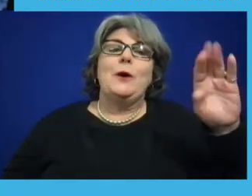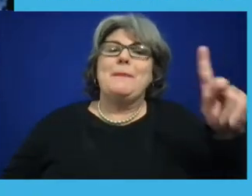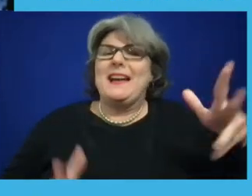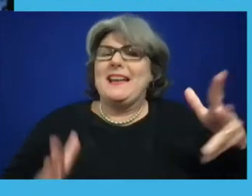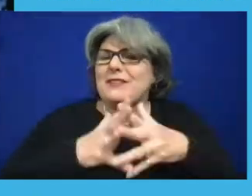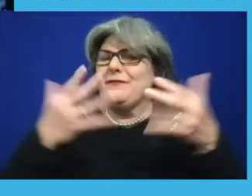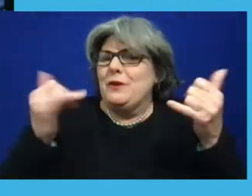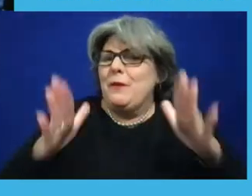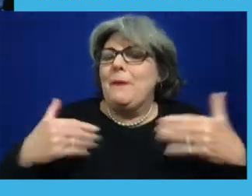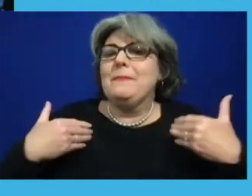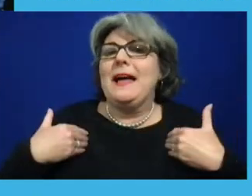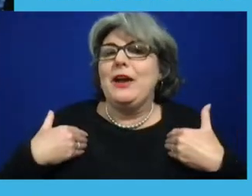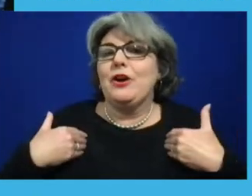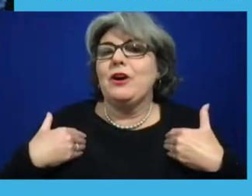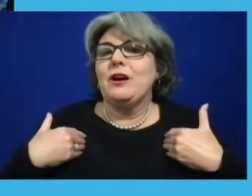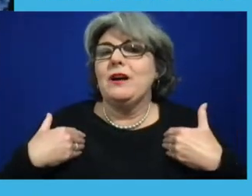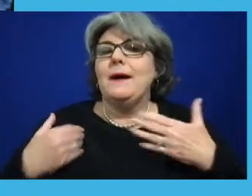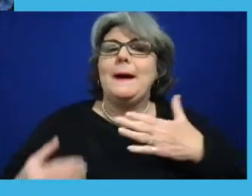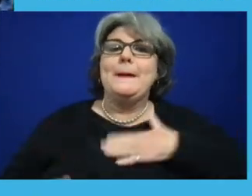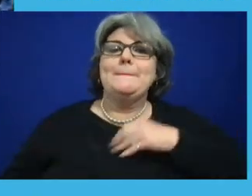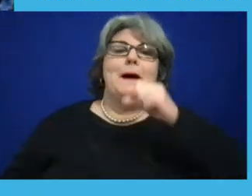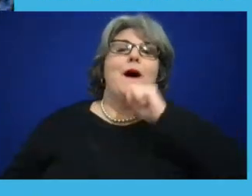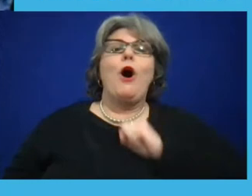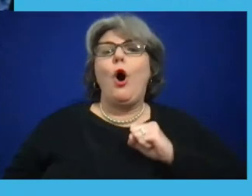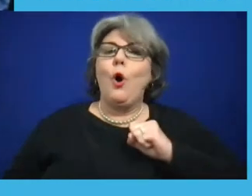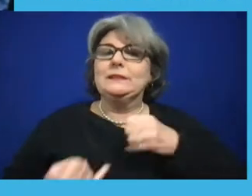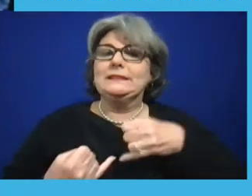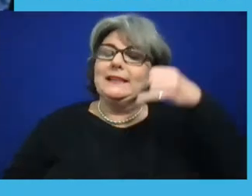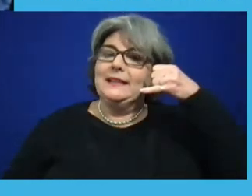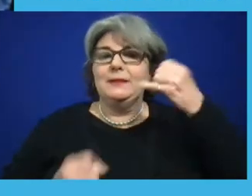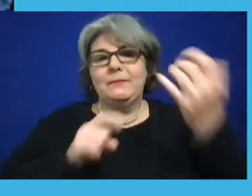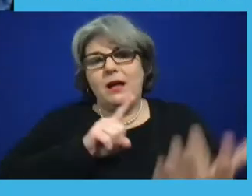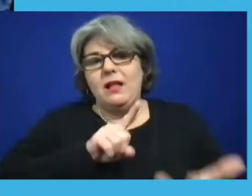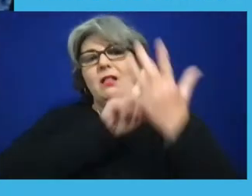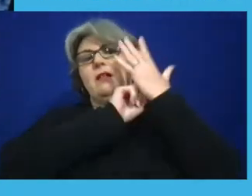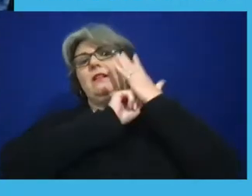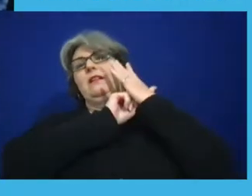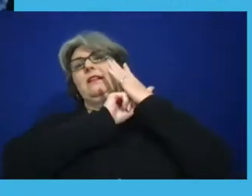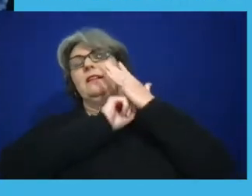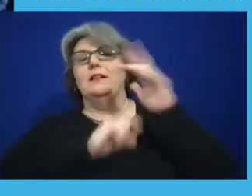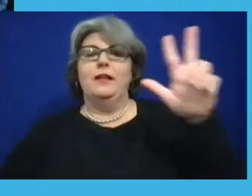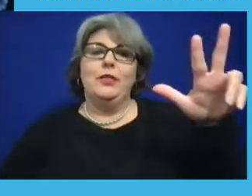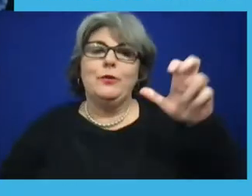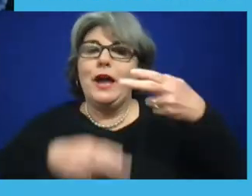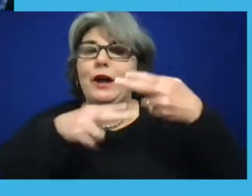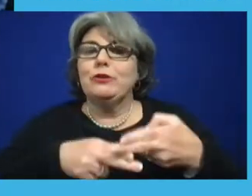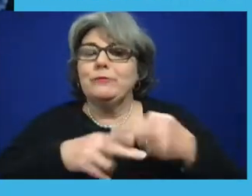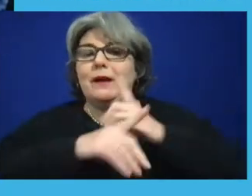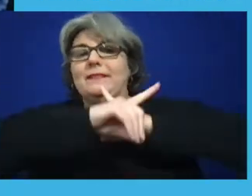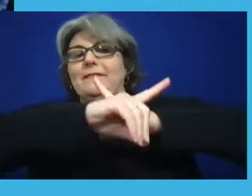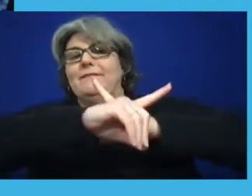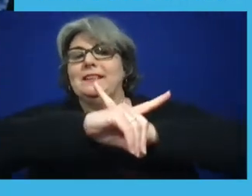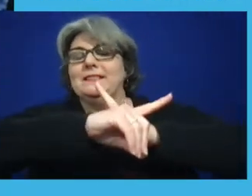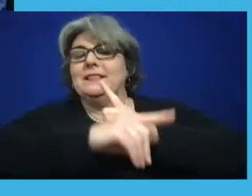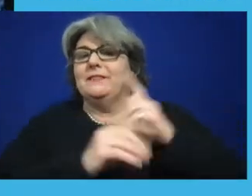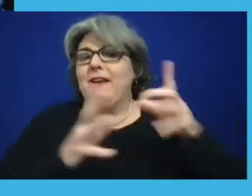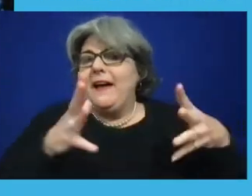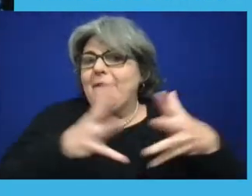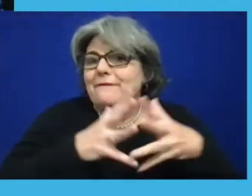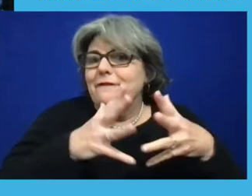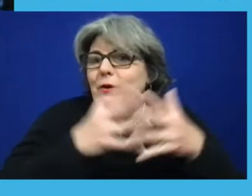the Dogs. I mean, can you imagine my slow, old, skinny behind getting hit by